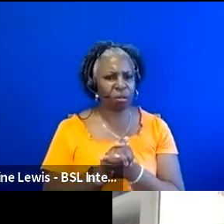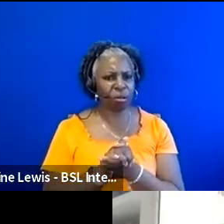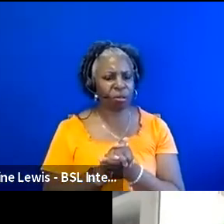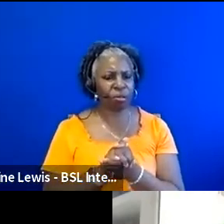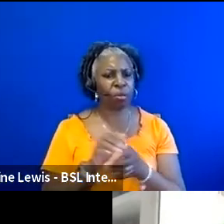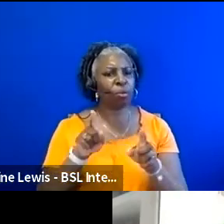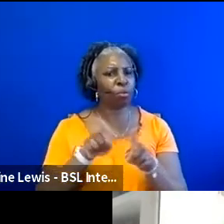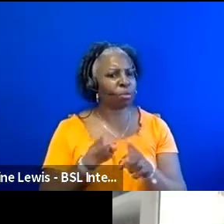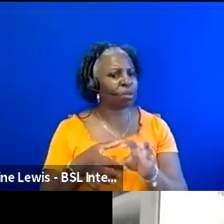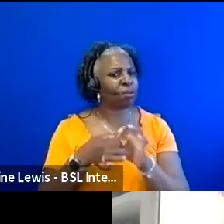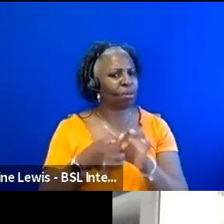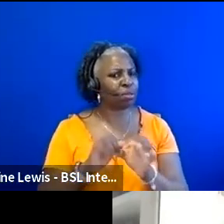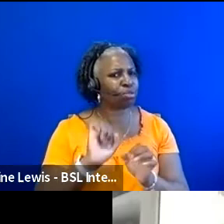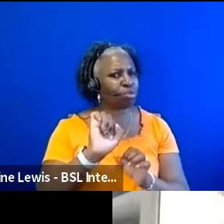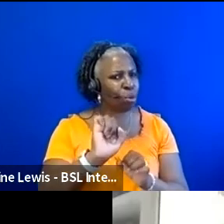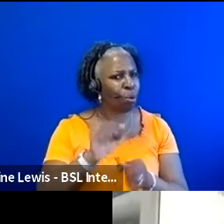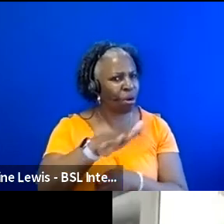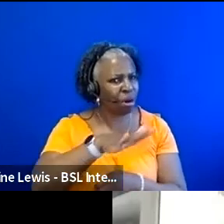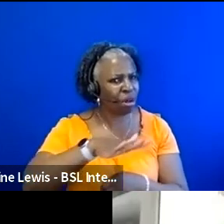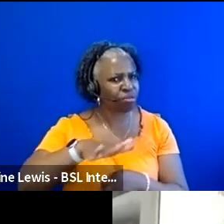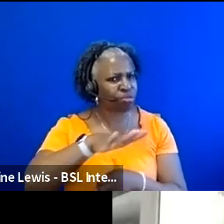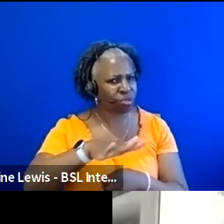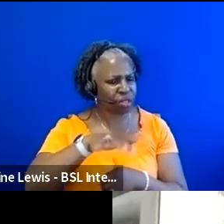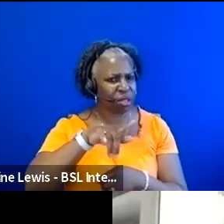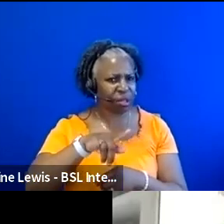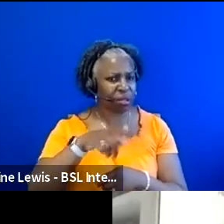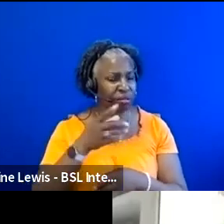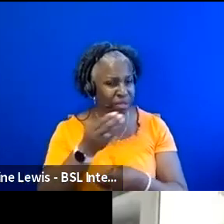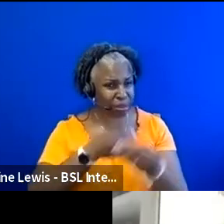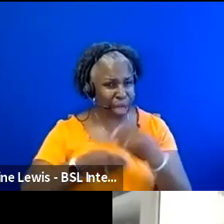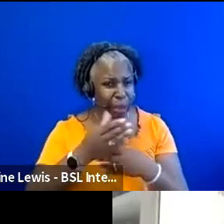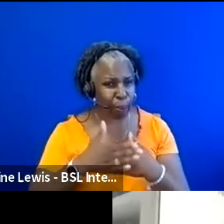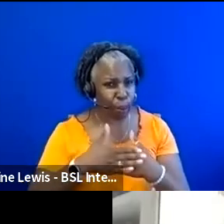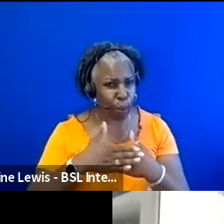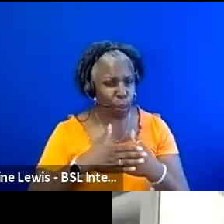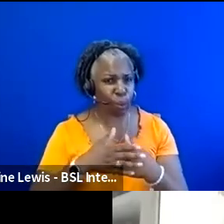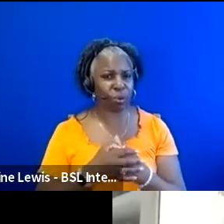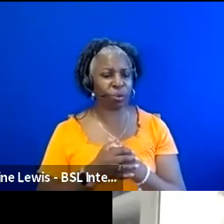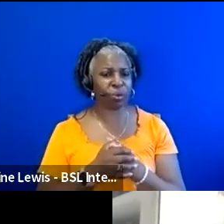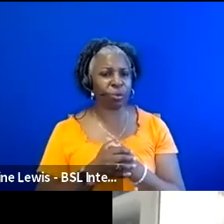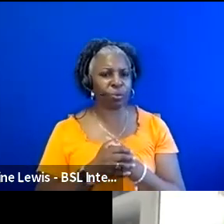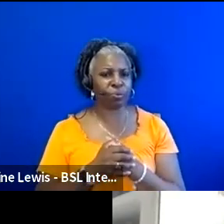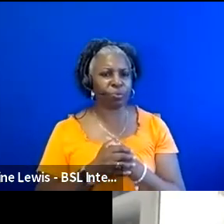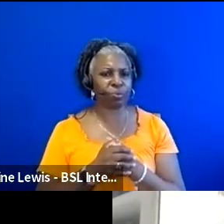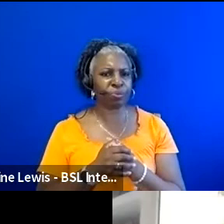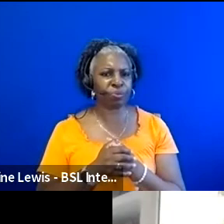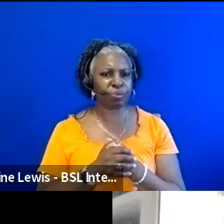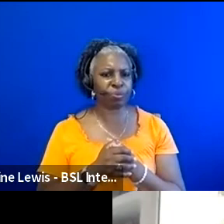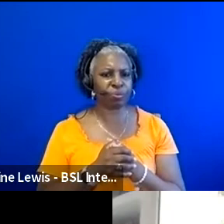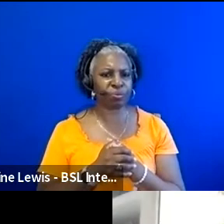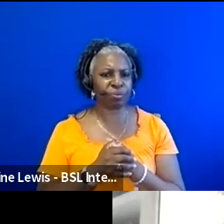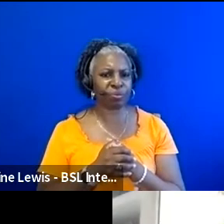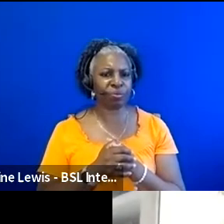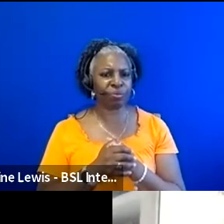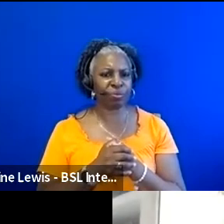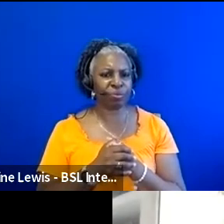was tied to Morocco. So I was wondering if you could tell us a little bit about that piece too. Sure. So the piece is about a